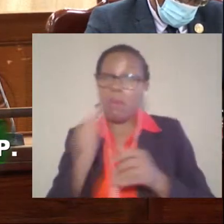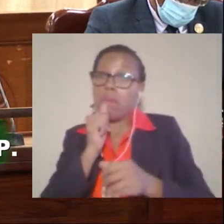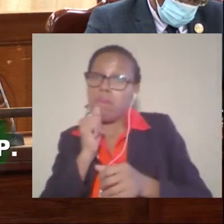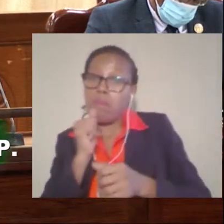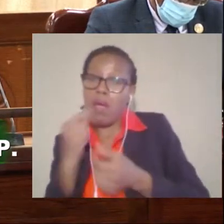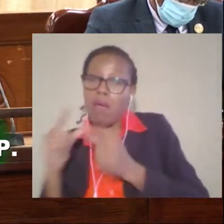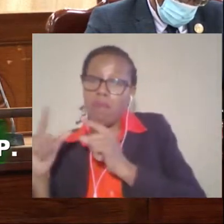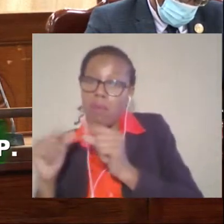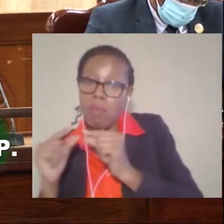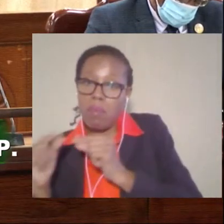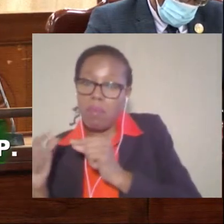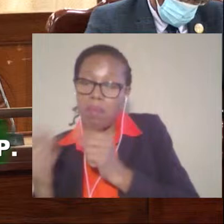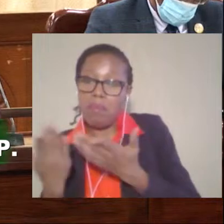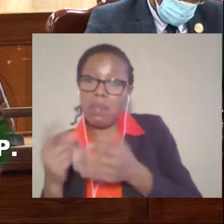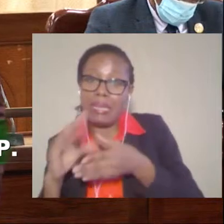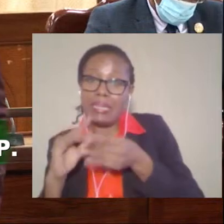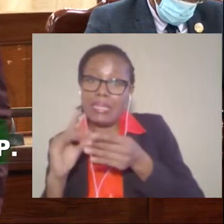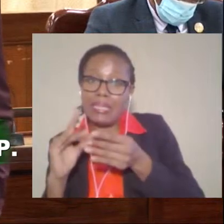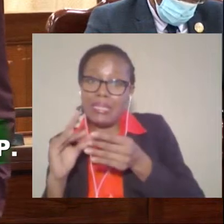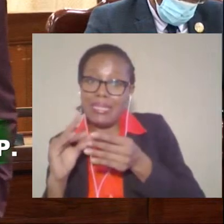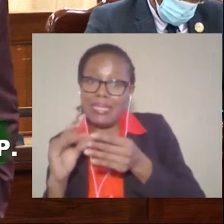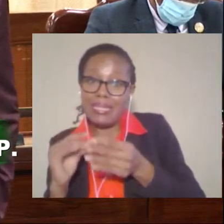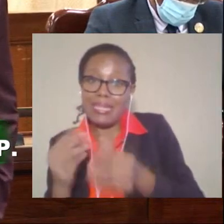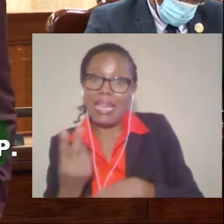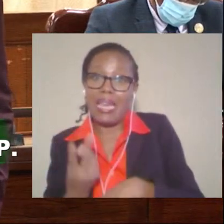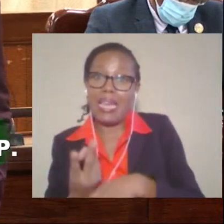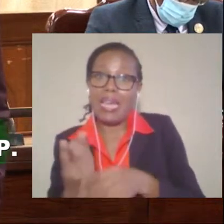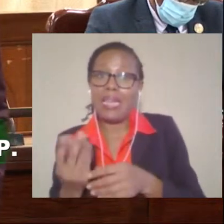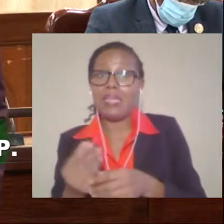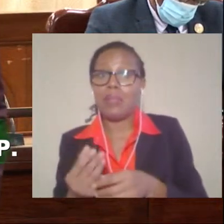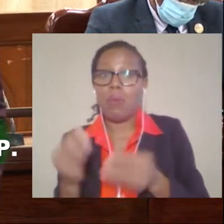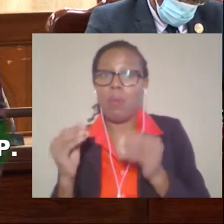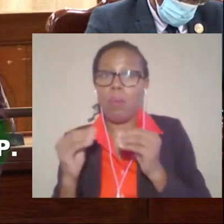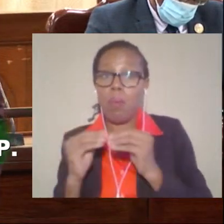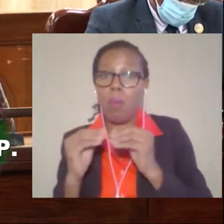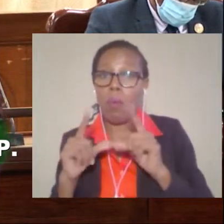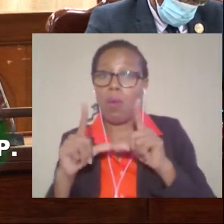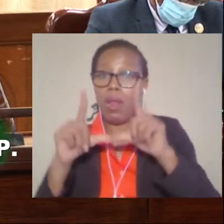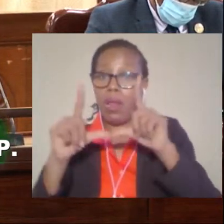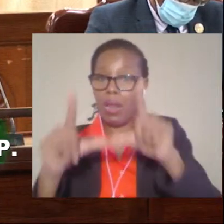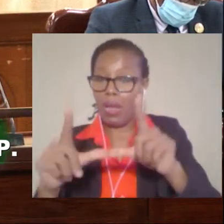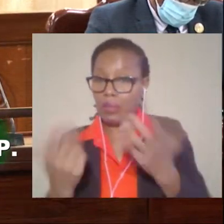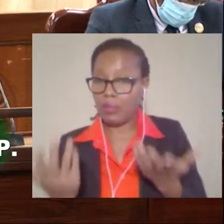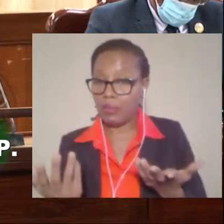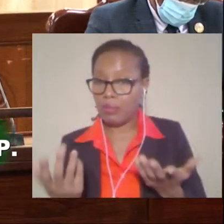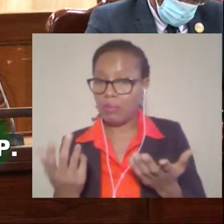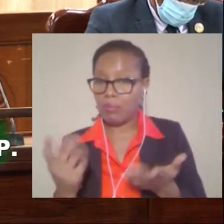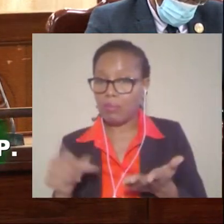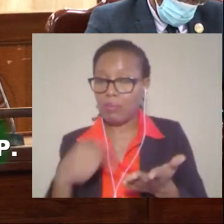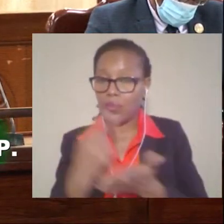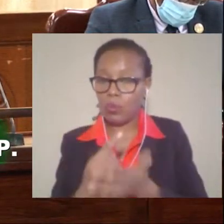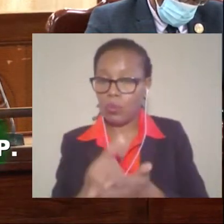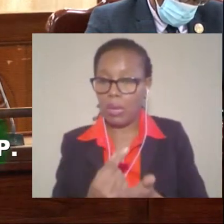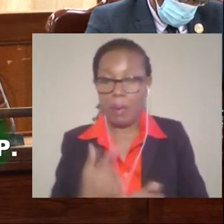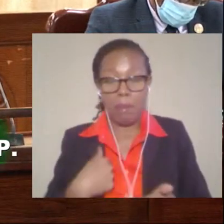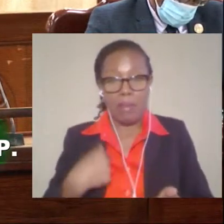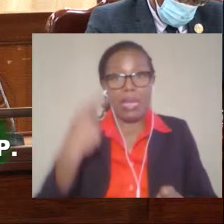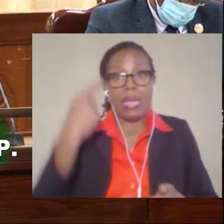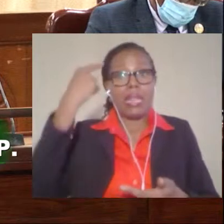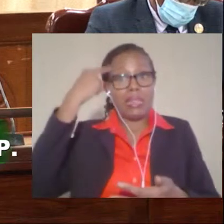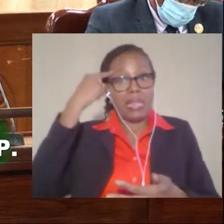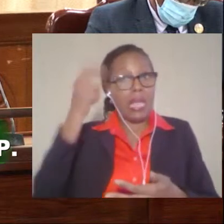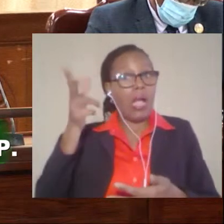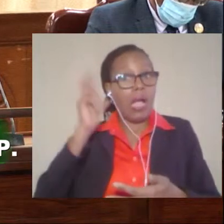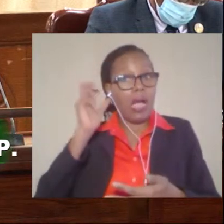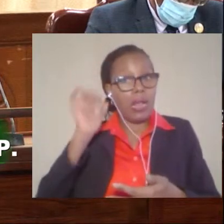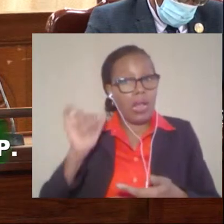approved. If I am incorrect in thinking I have heard that, I apologize. Yes, I do.